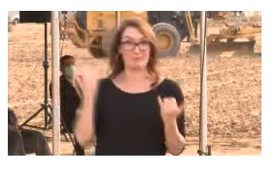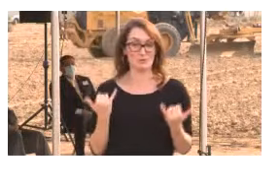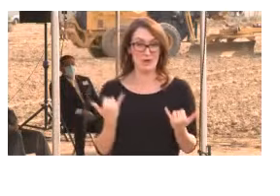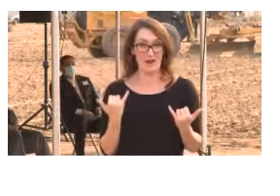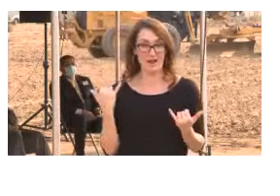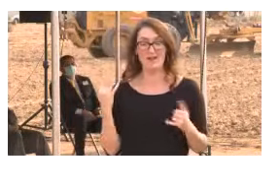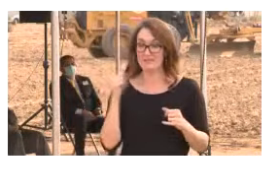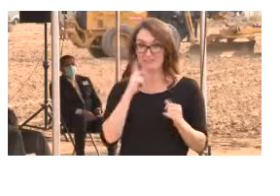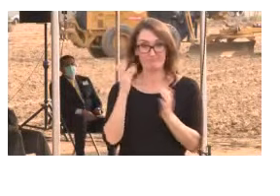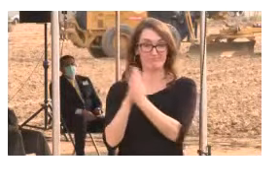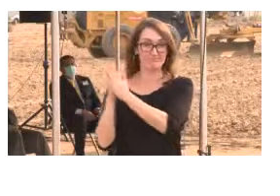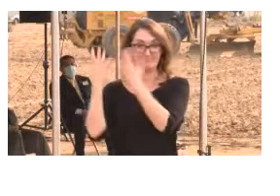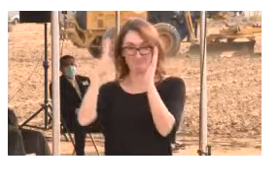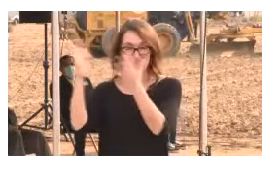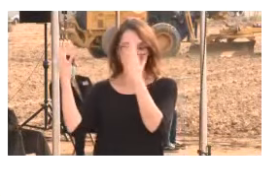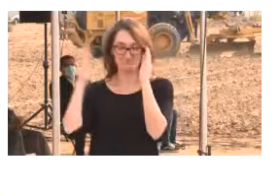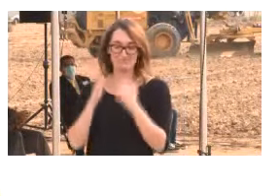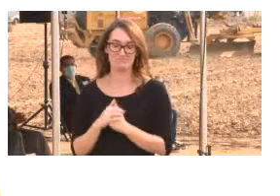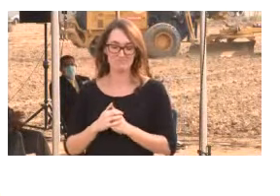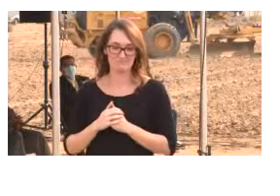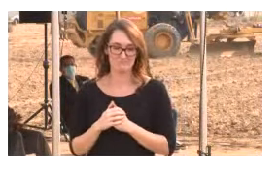many other, yes, please.